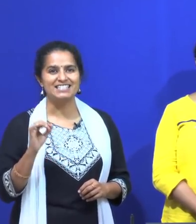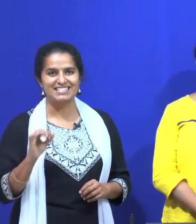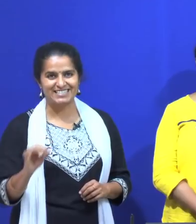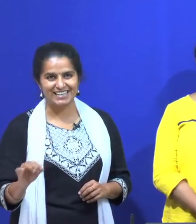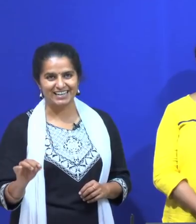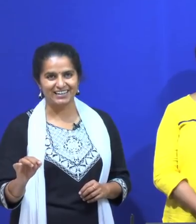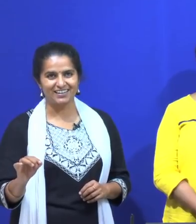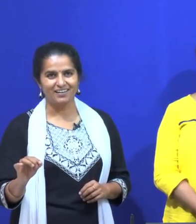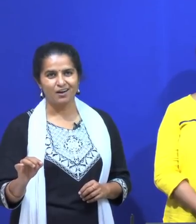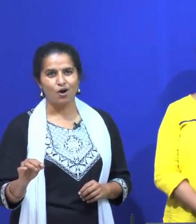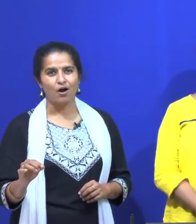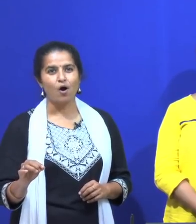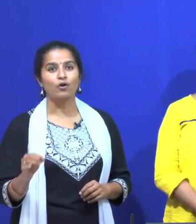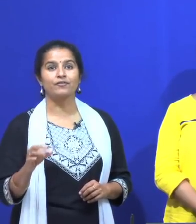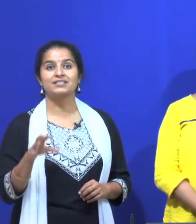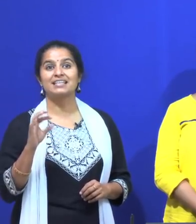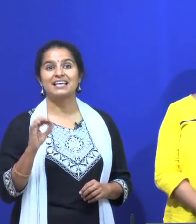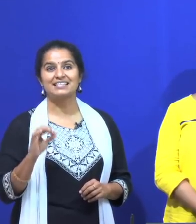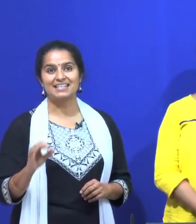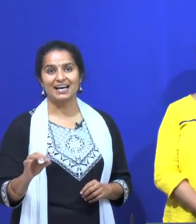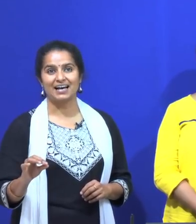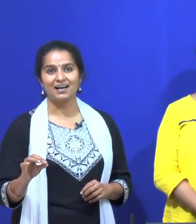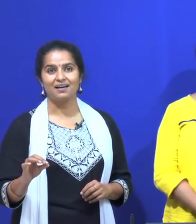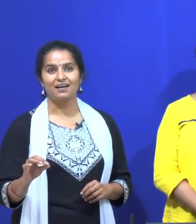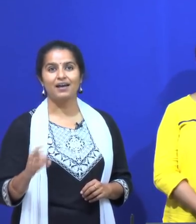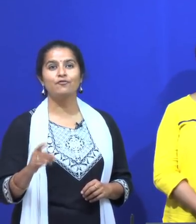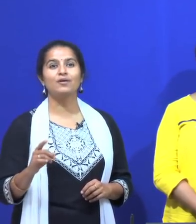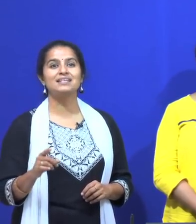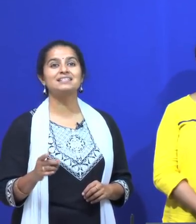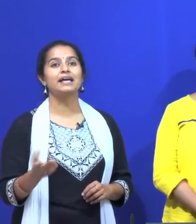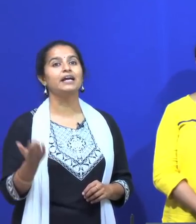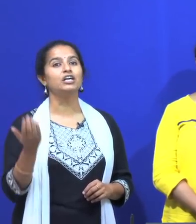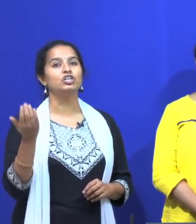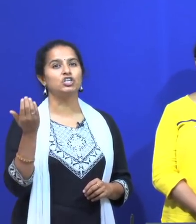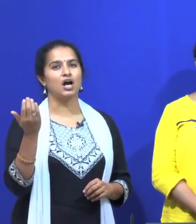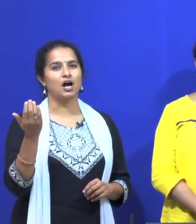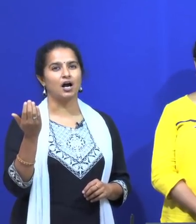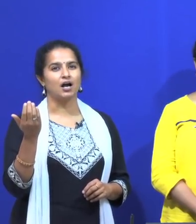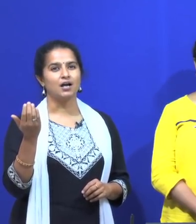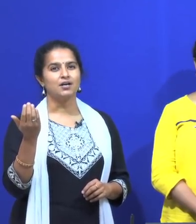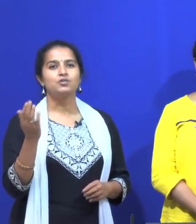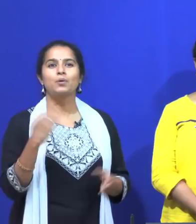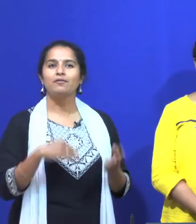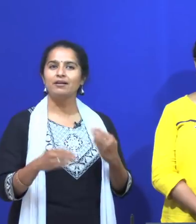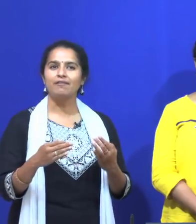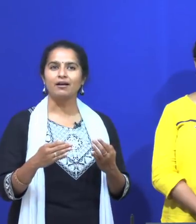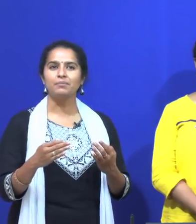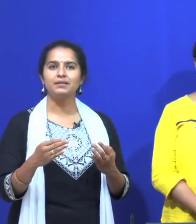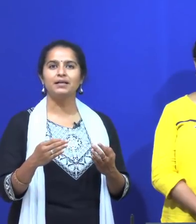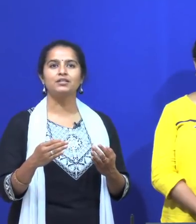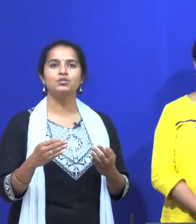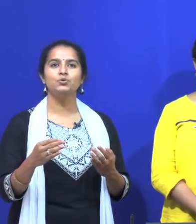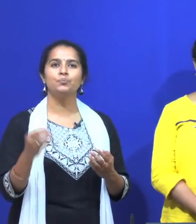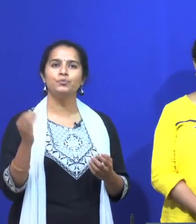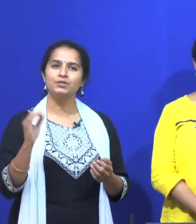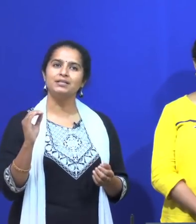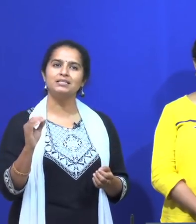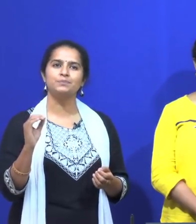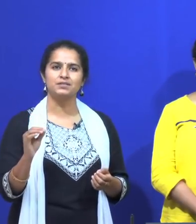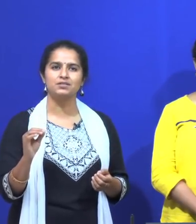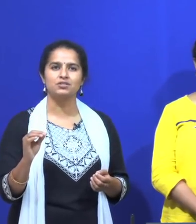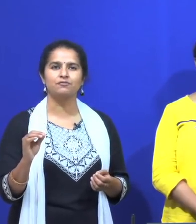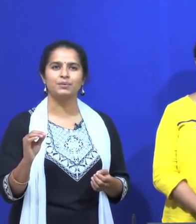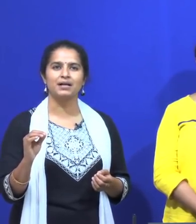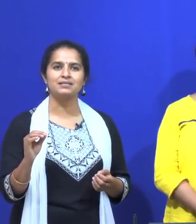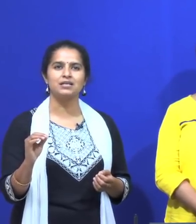says Esha or if one says Esa. And if one says Esha. So I really recommend that you put in